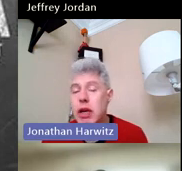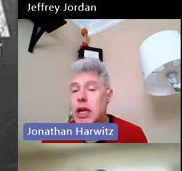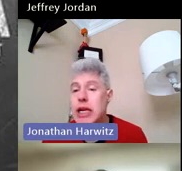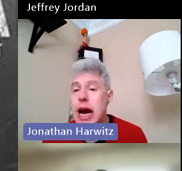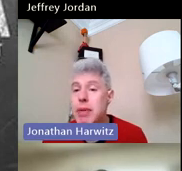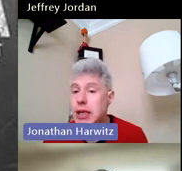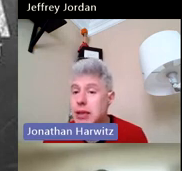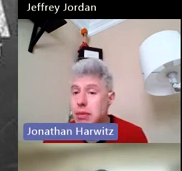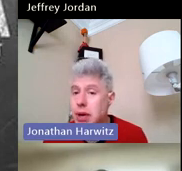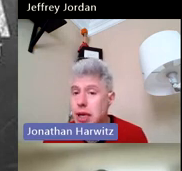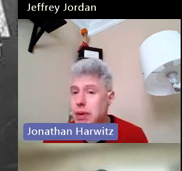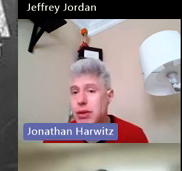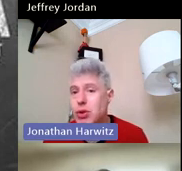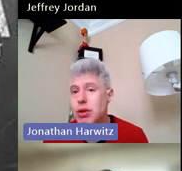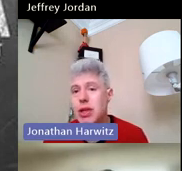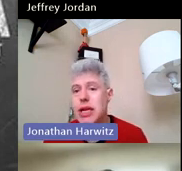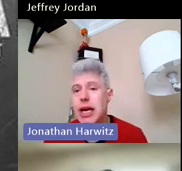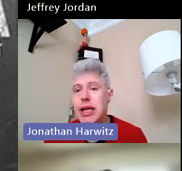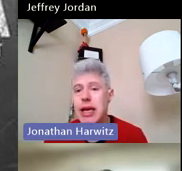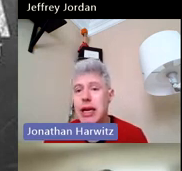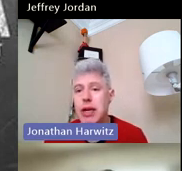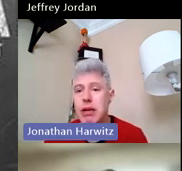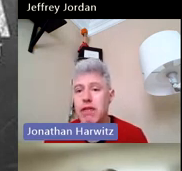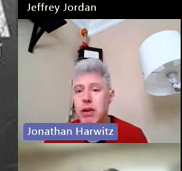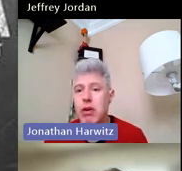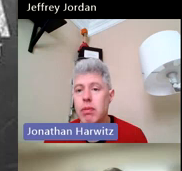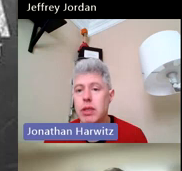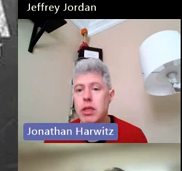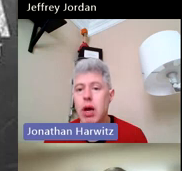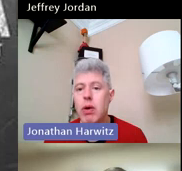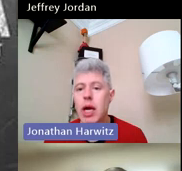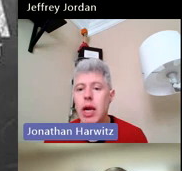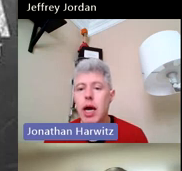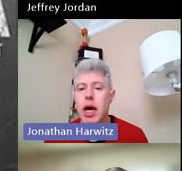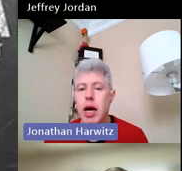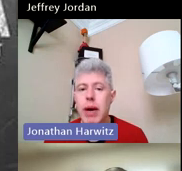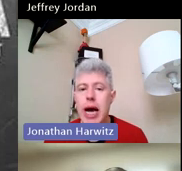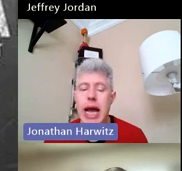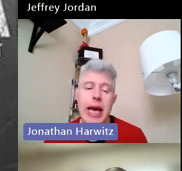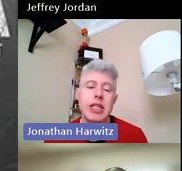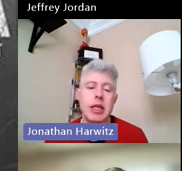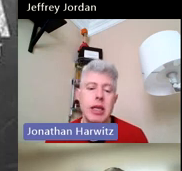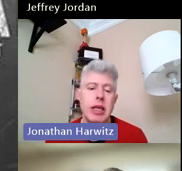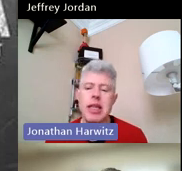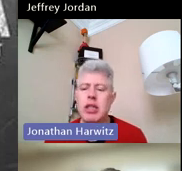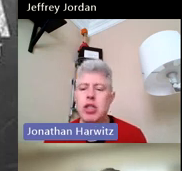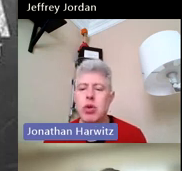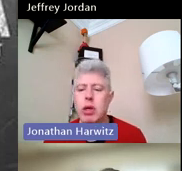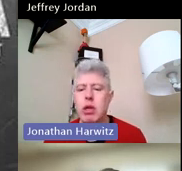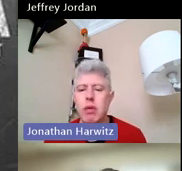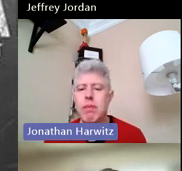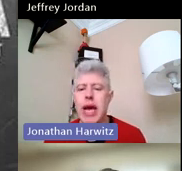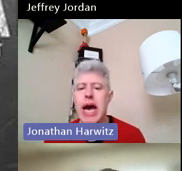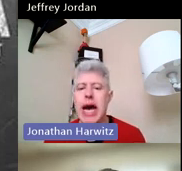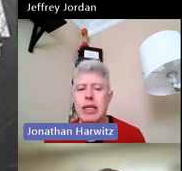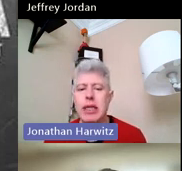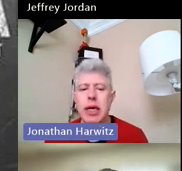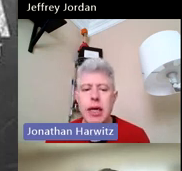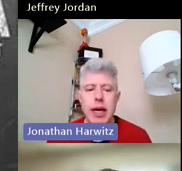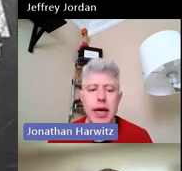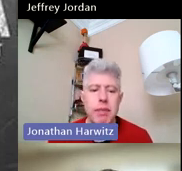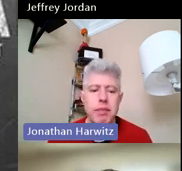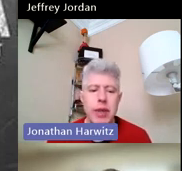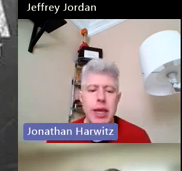don't even know if they're going to nominate somebody, but they're certainly not going to get anybody confirmed. So I actually think that the short-term